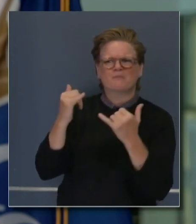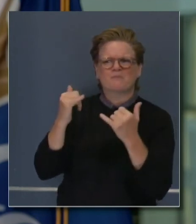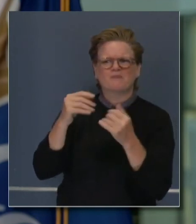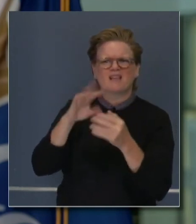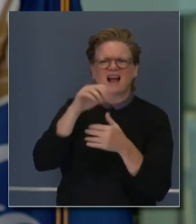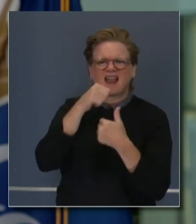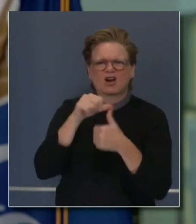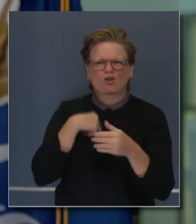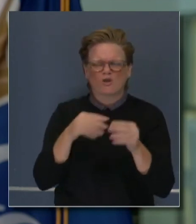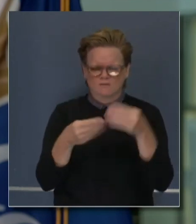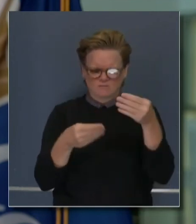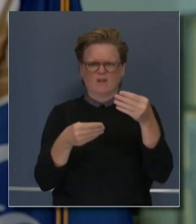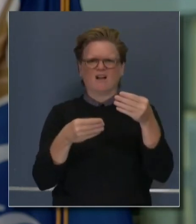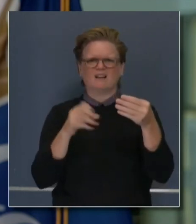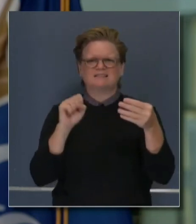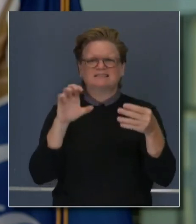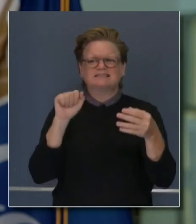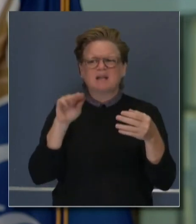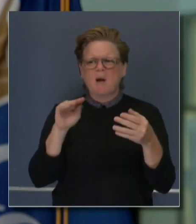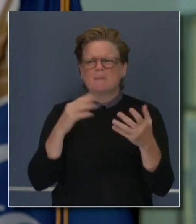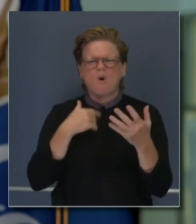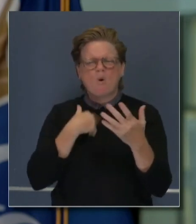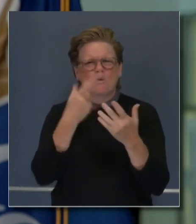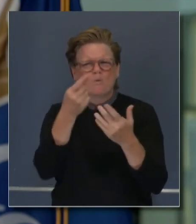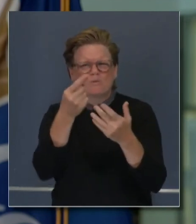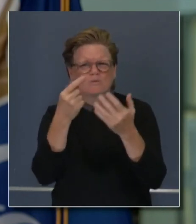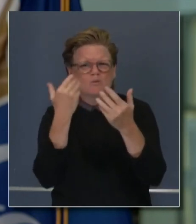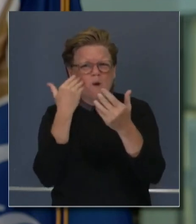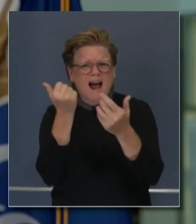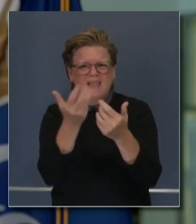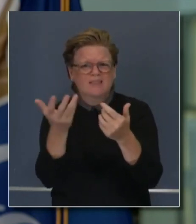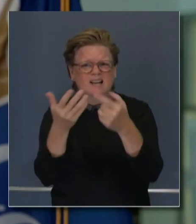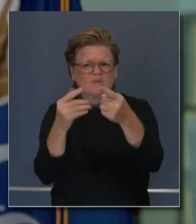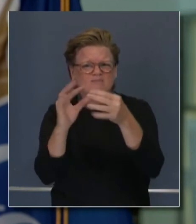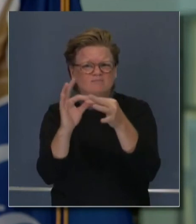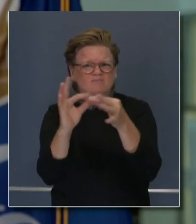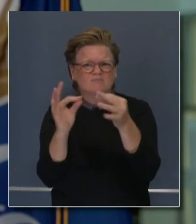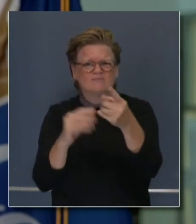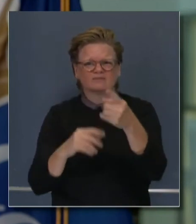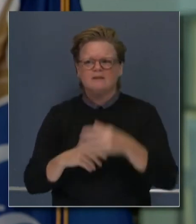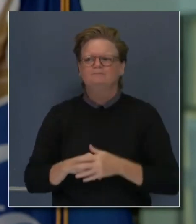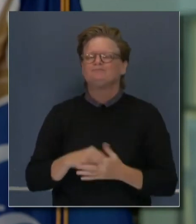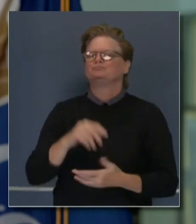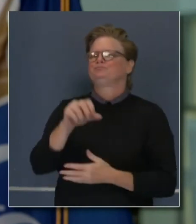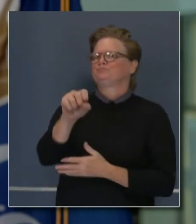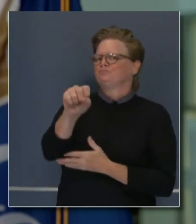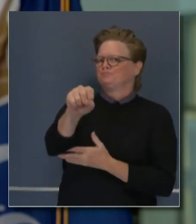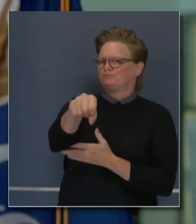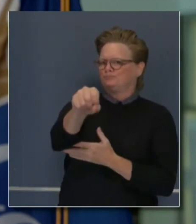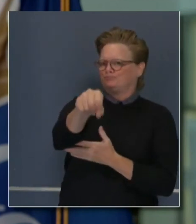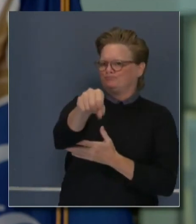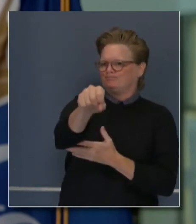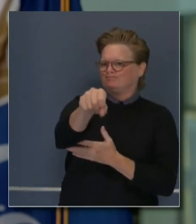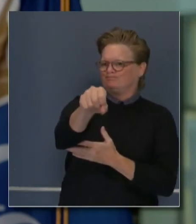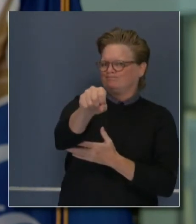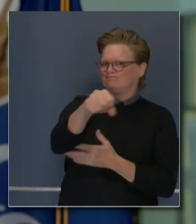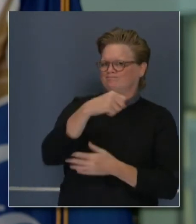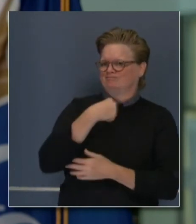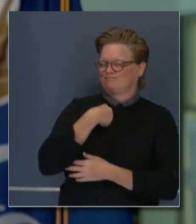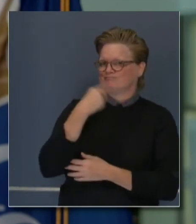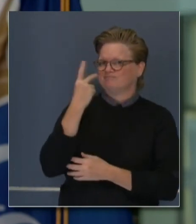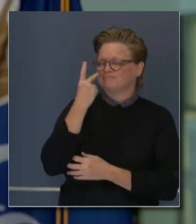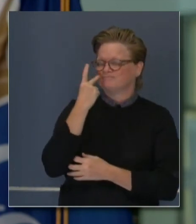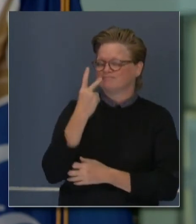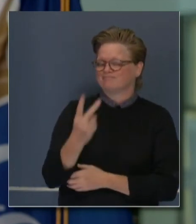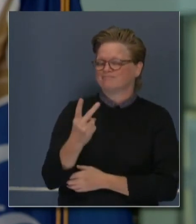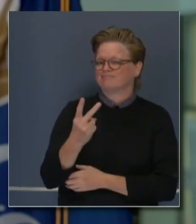on that or if you'd been informed about that. Yeah, we have, trust me, we're monitoring dozens of examples of people trying to take advantage of